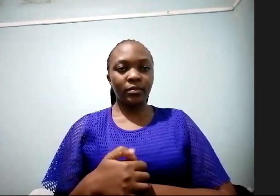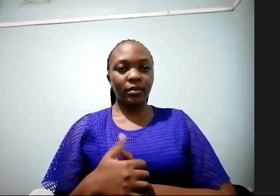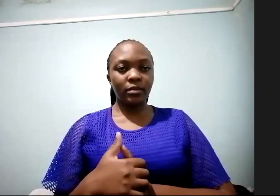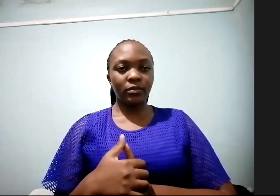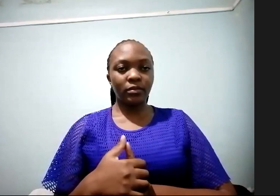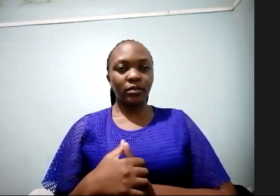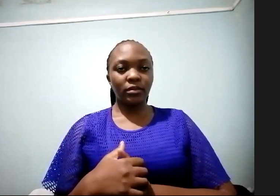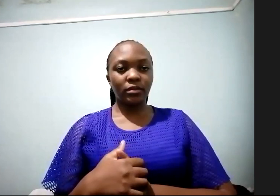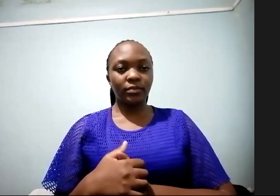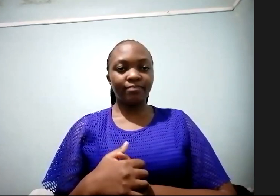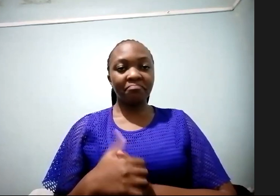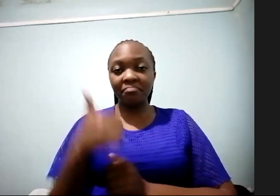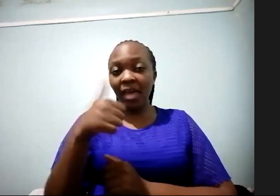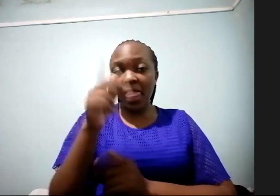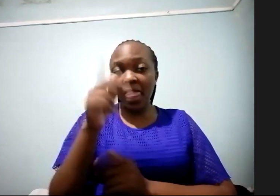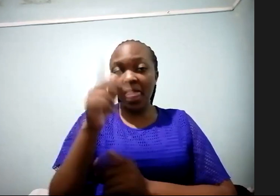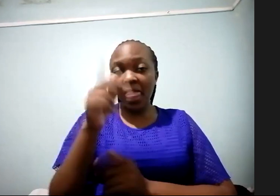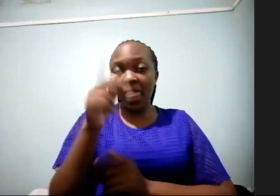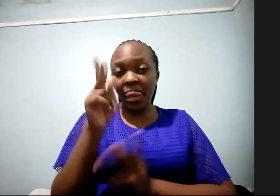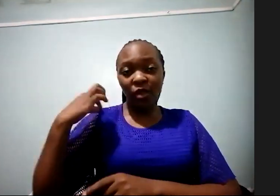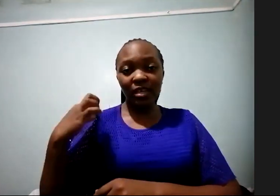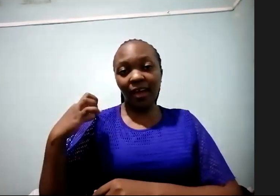Anyone to volunteer?